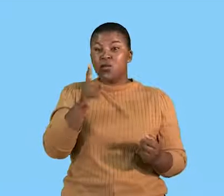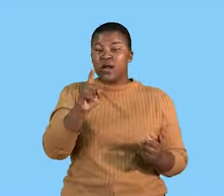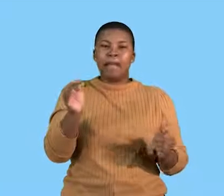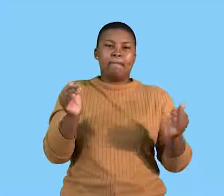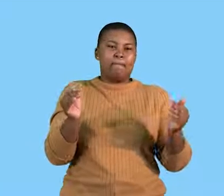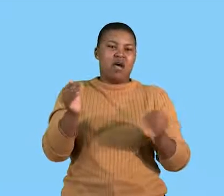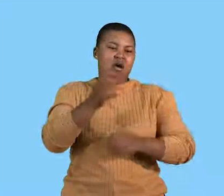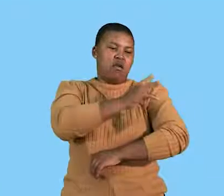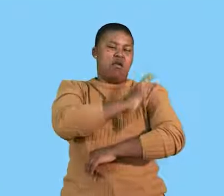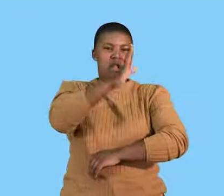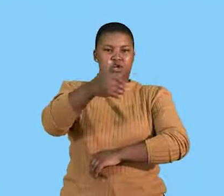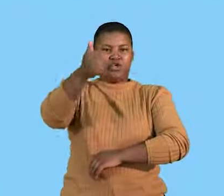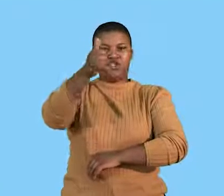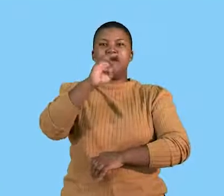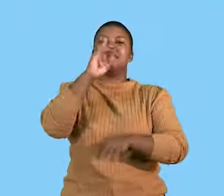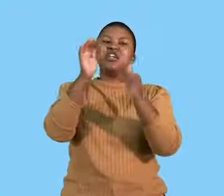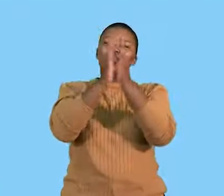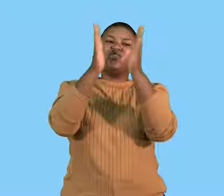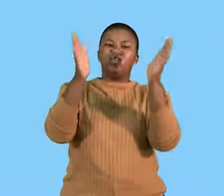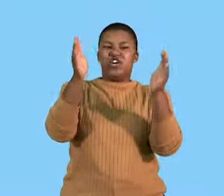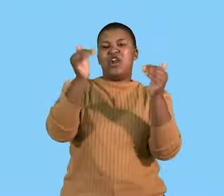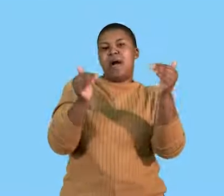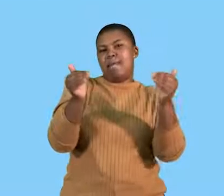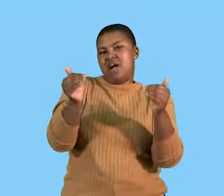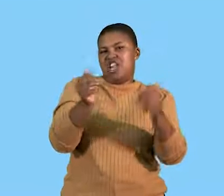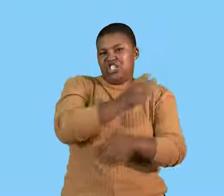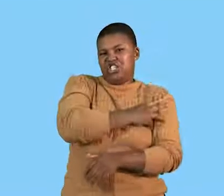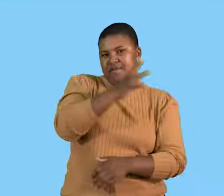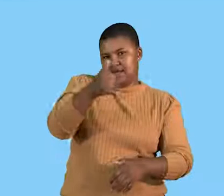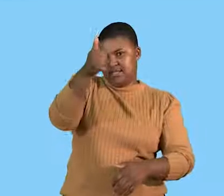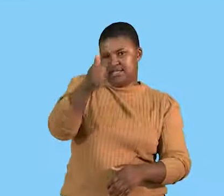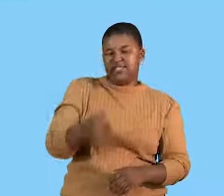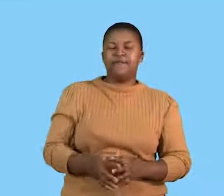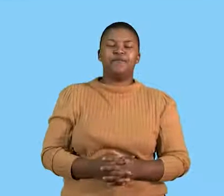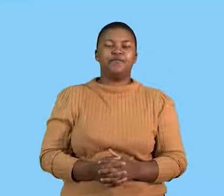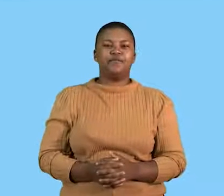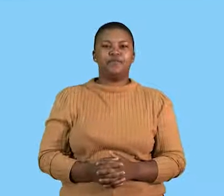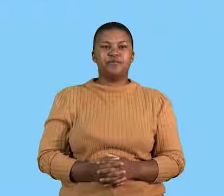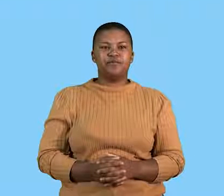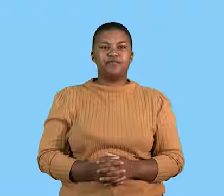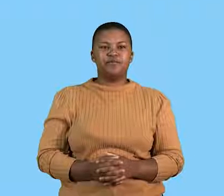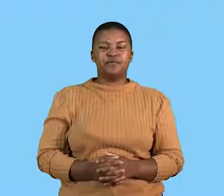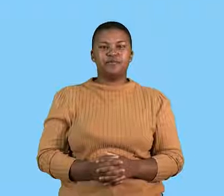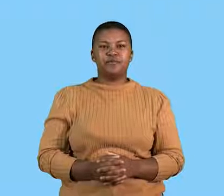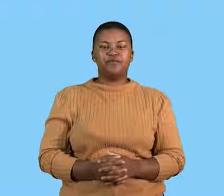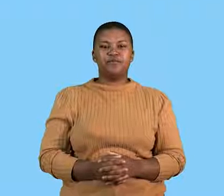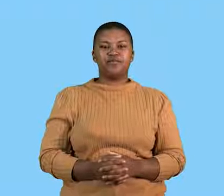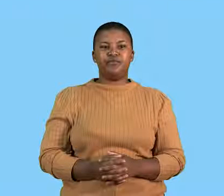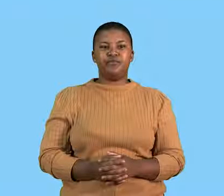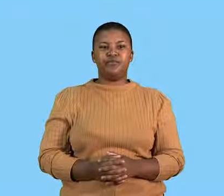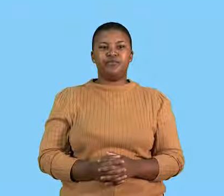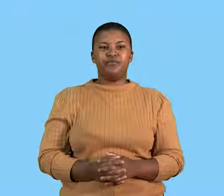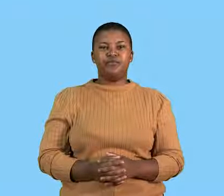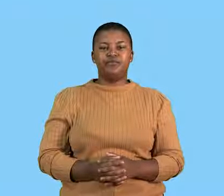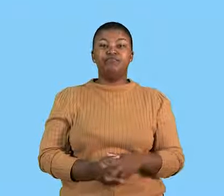management tasks. So it will be general management, which is option 1. We will write a B next to option